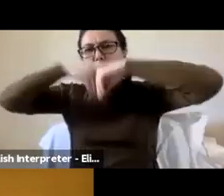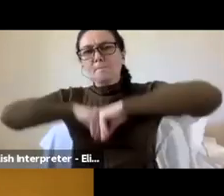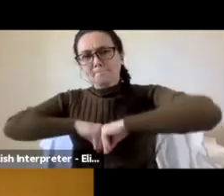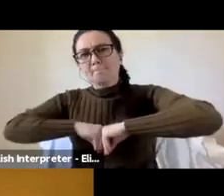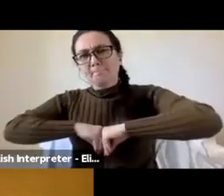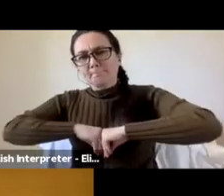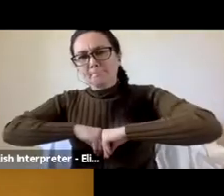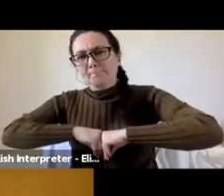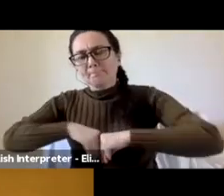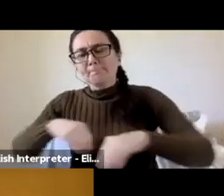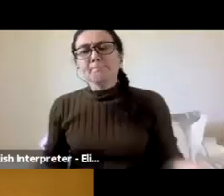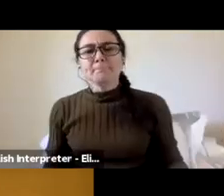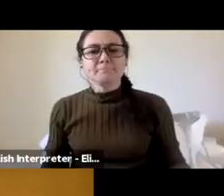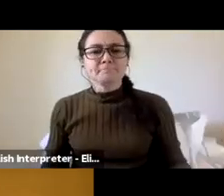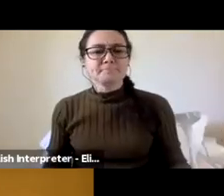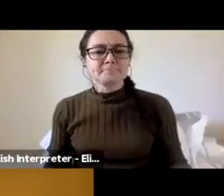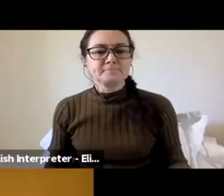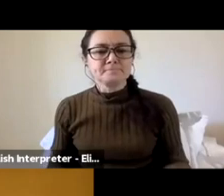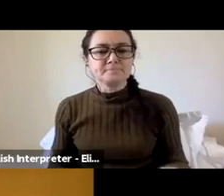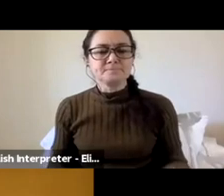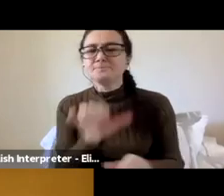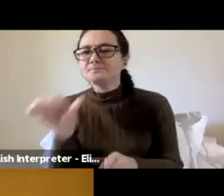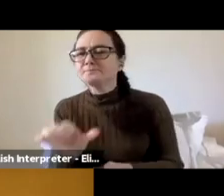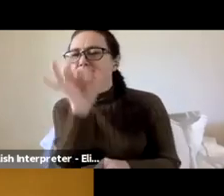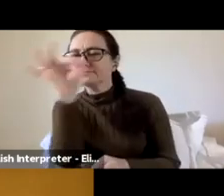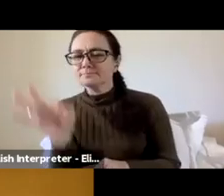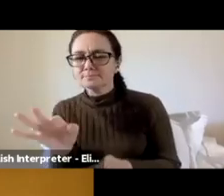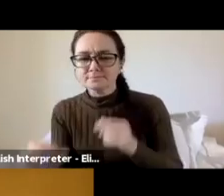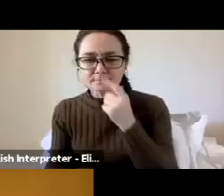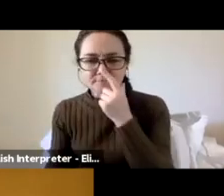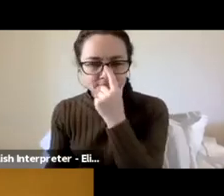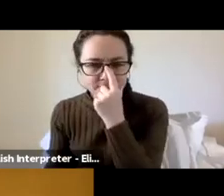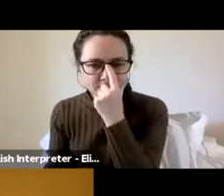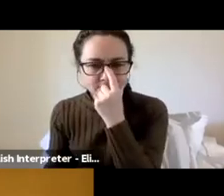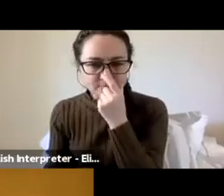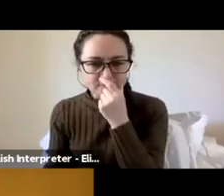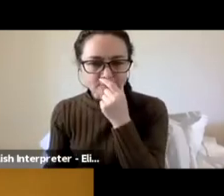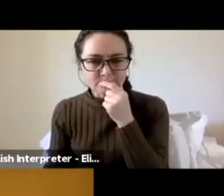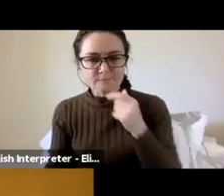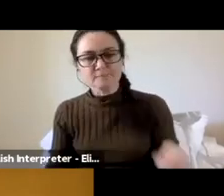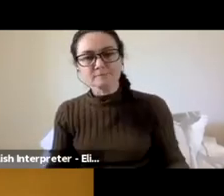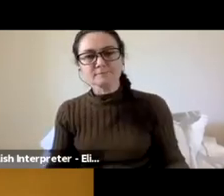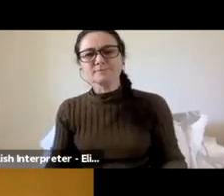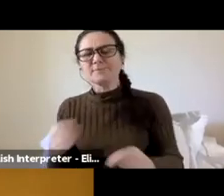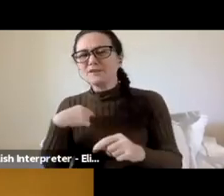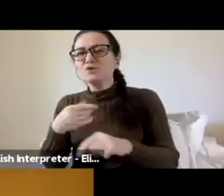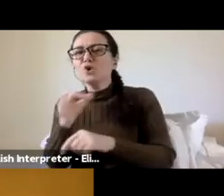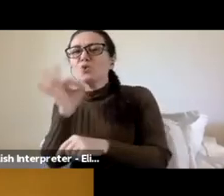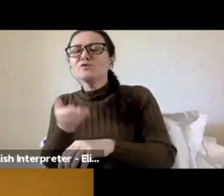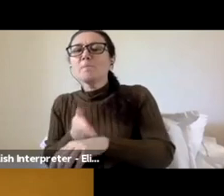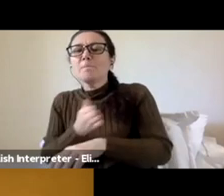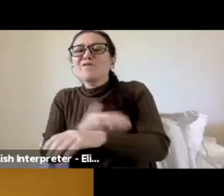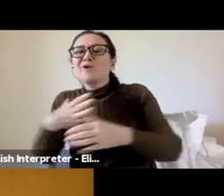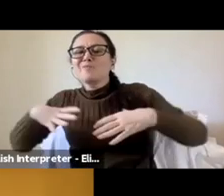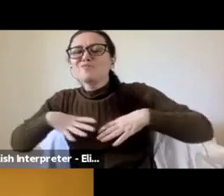Nicoletta. So let's look at the next question. So we've got one, I'm just going to do one from before the break because this person has been waiting. So